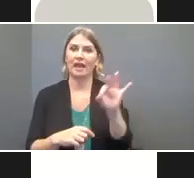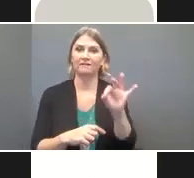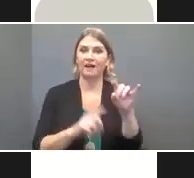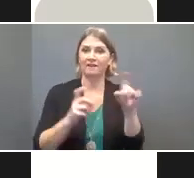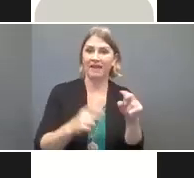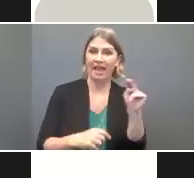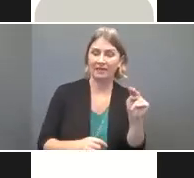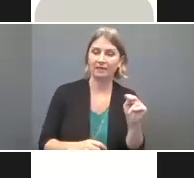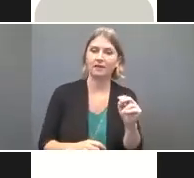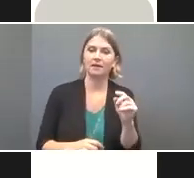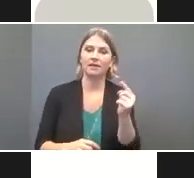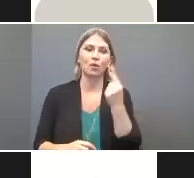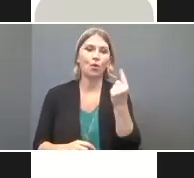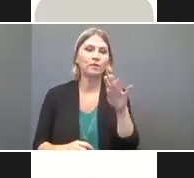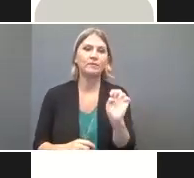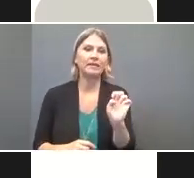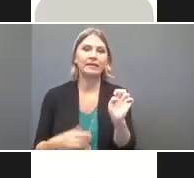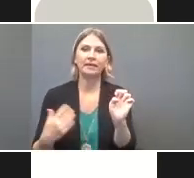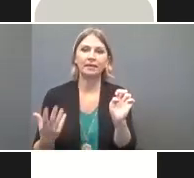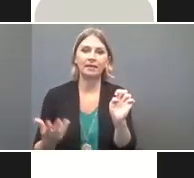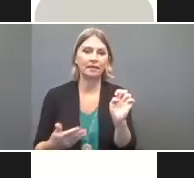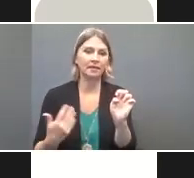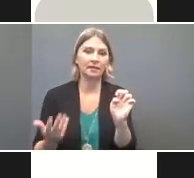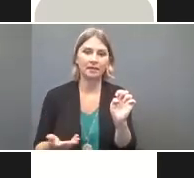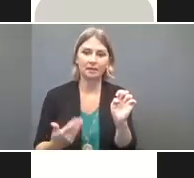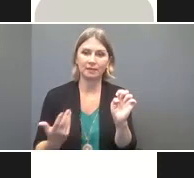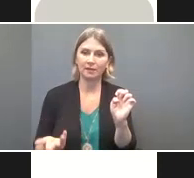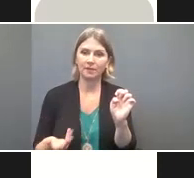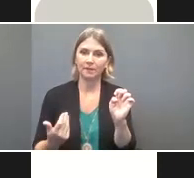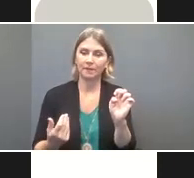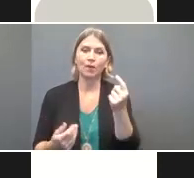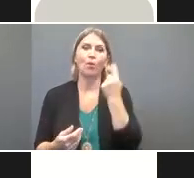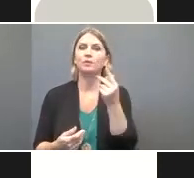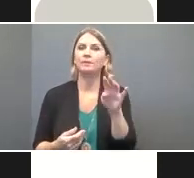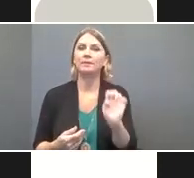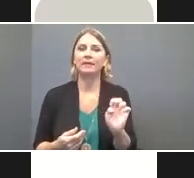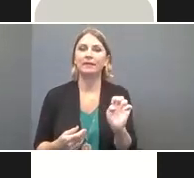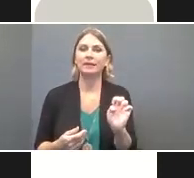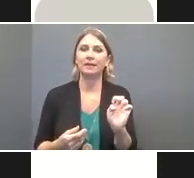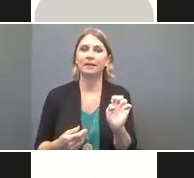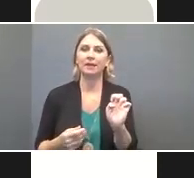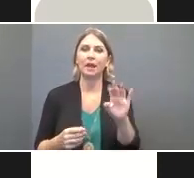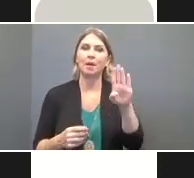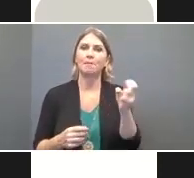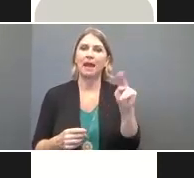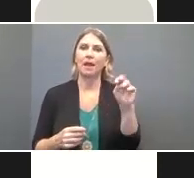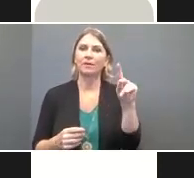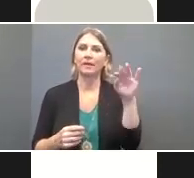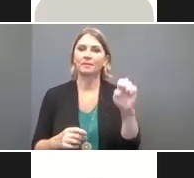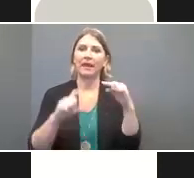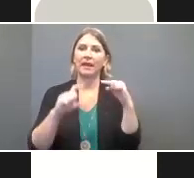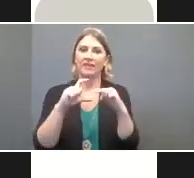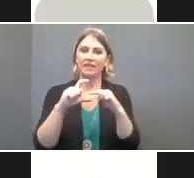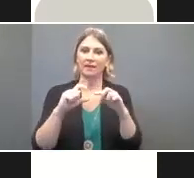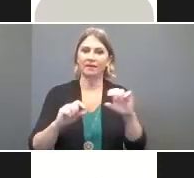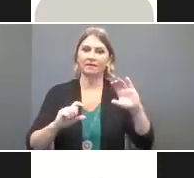can only be I'll type equal to here, can only be bounded by big theta of n, big theta of g